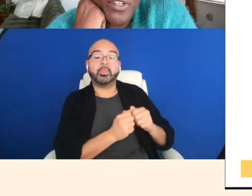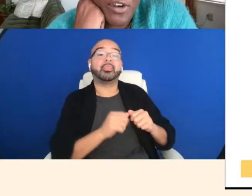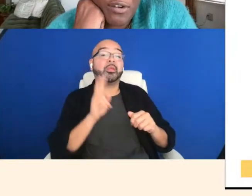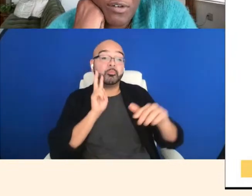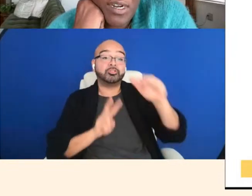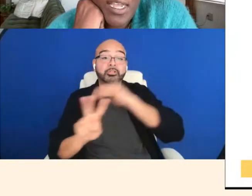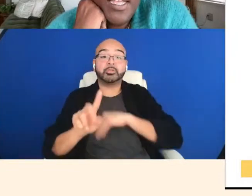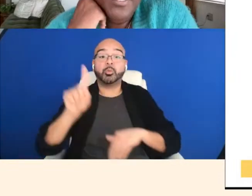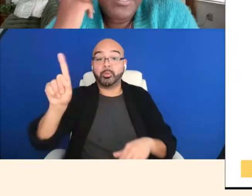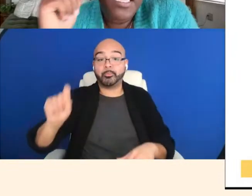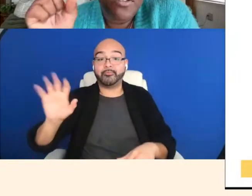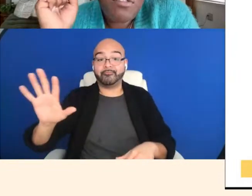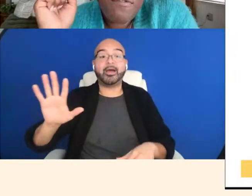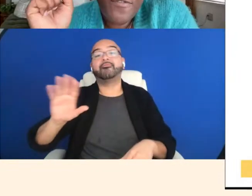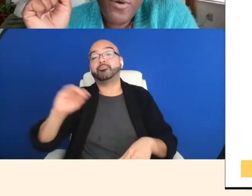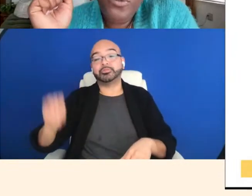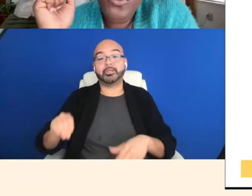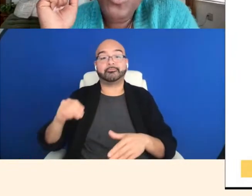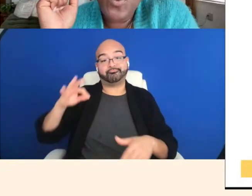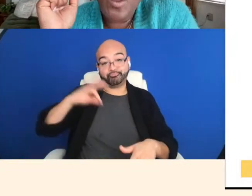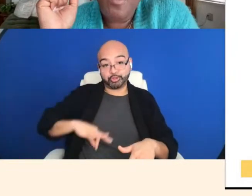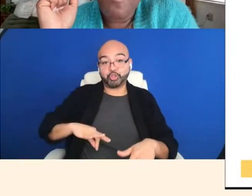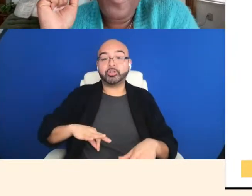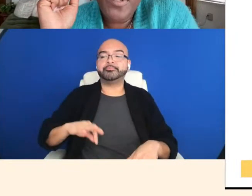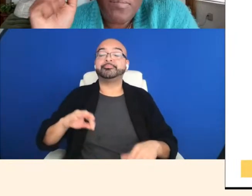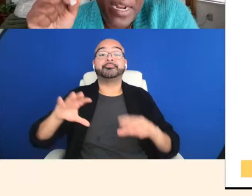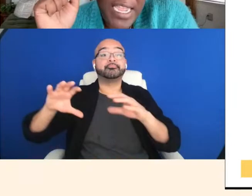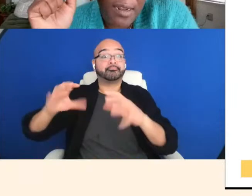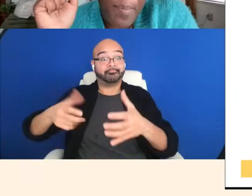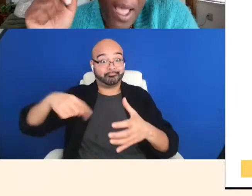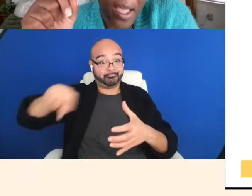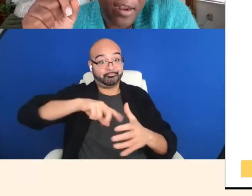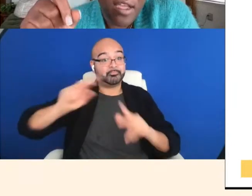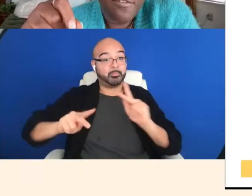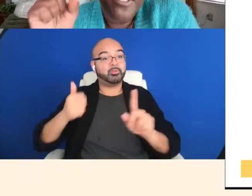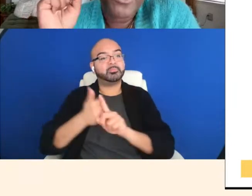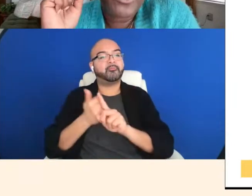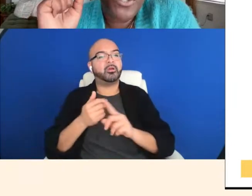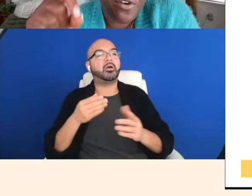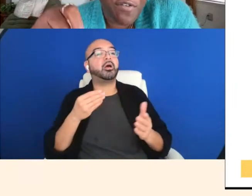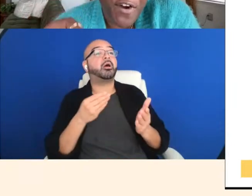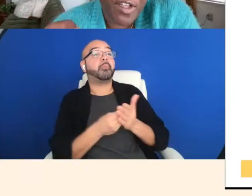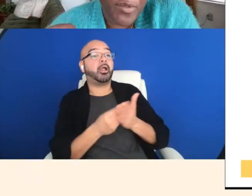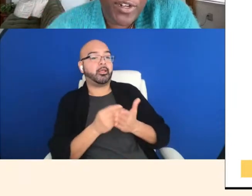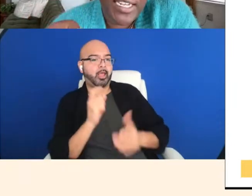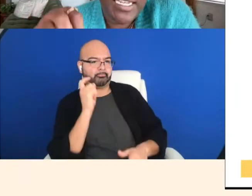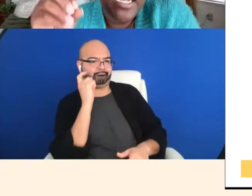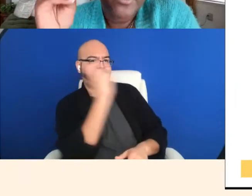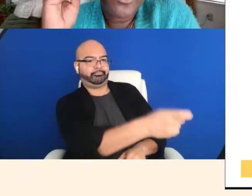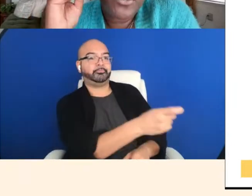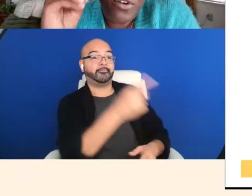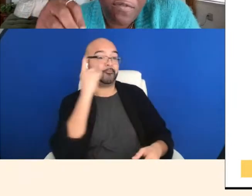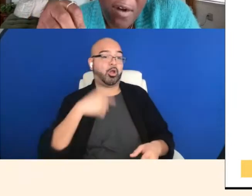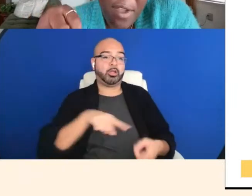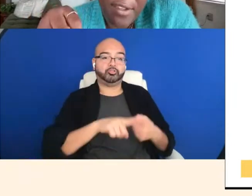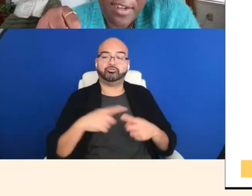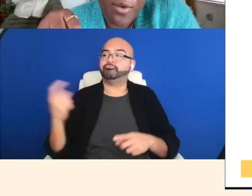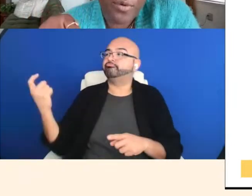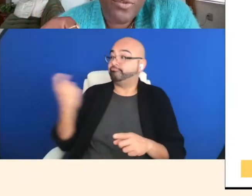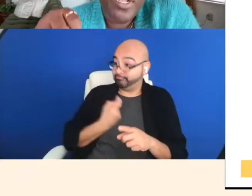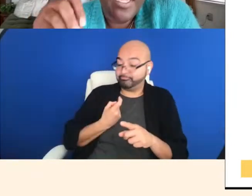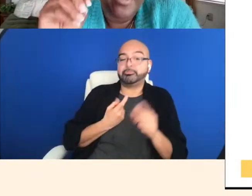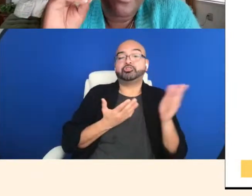1.5% return. These are the folks who are putting money in a pot for us to serve our community, to serve our